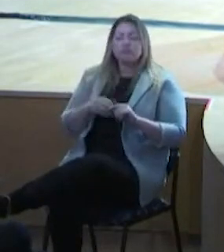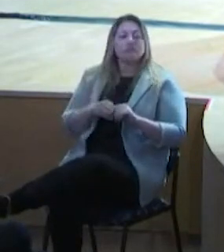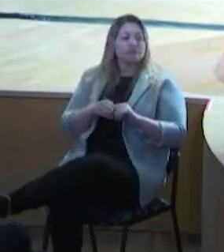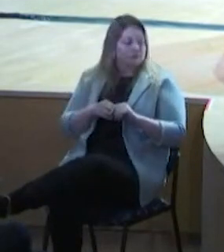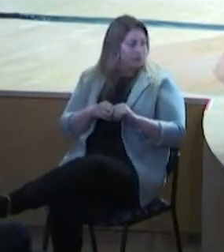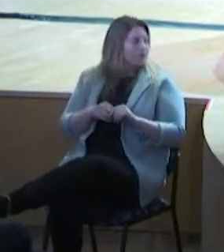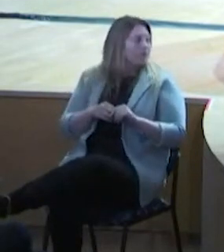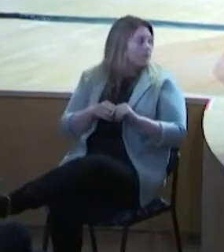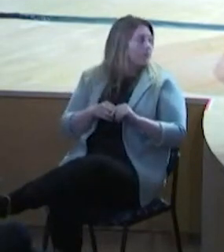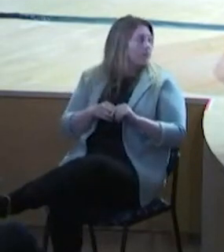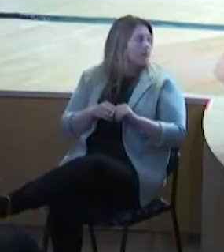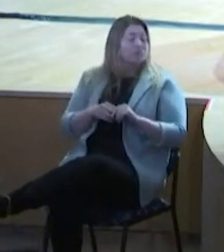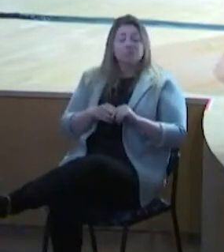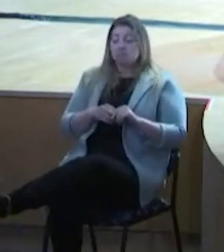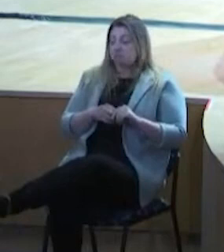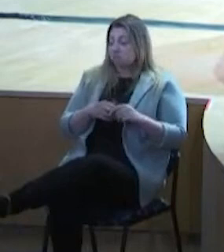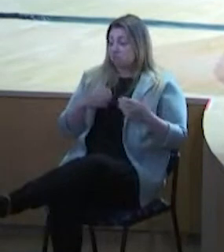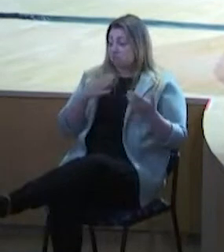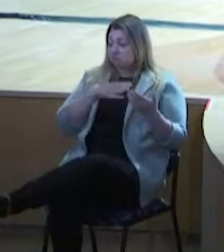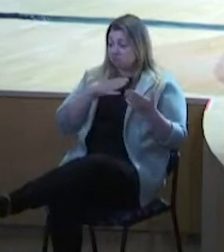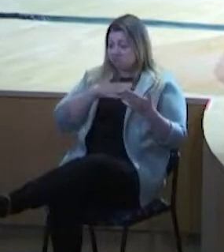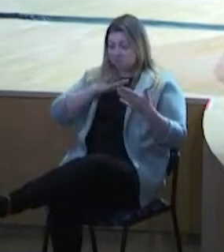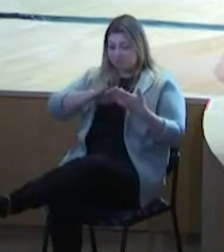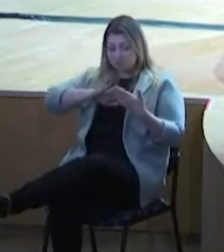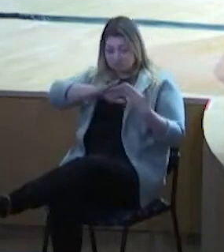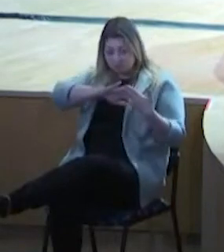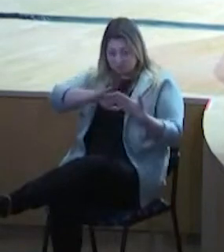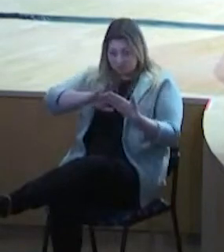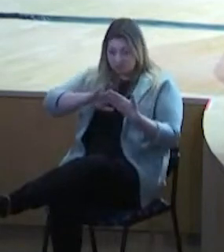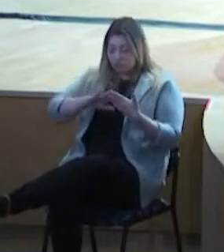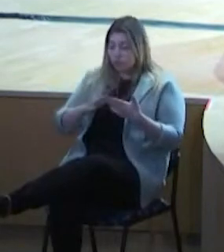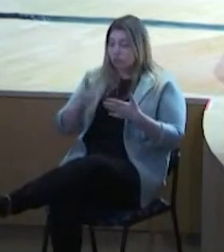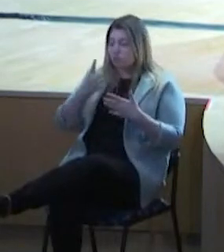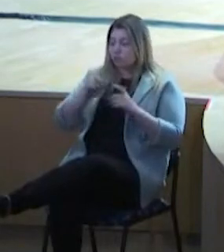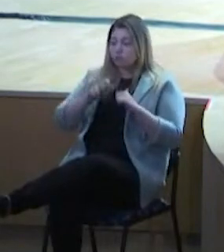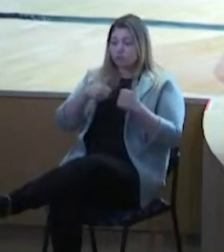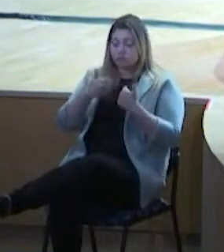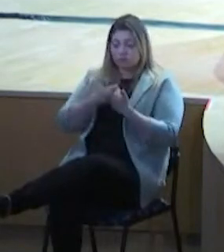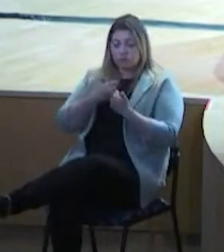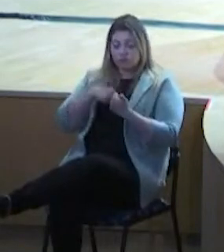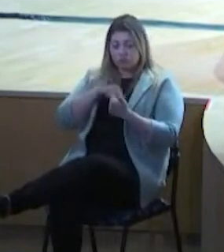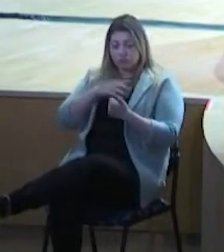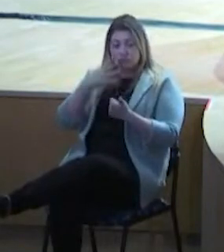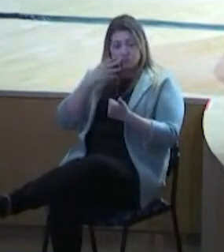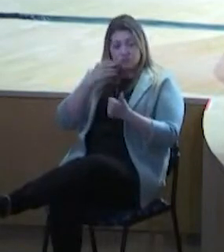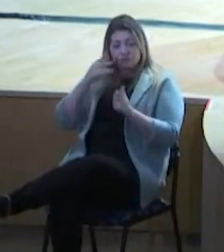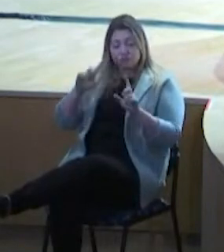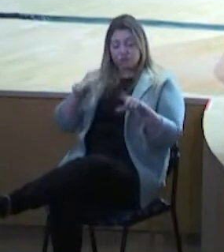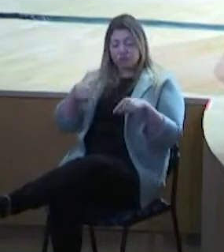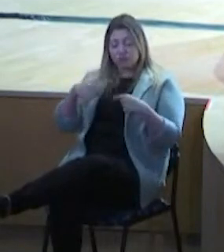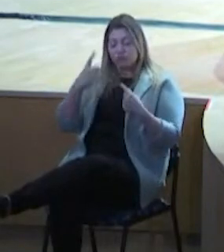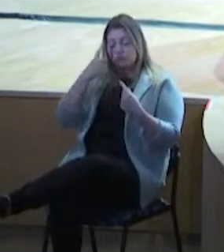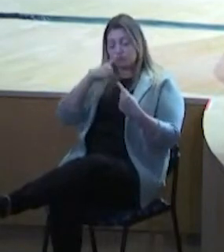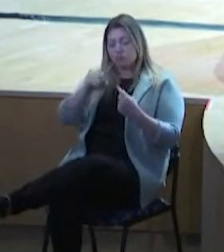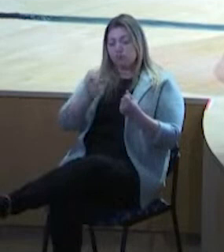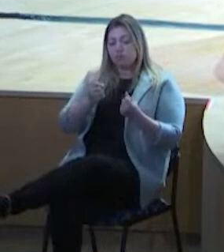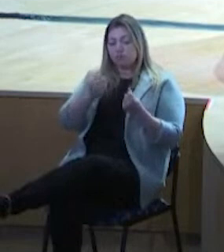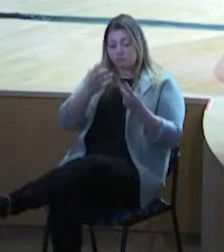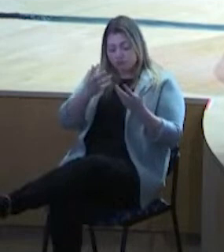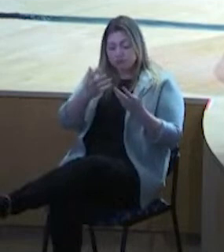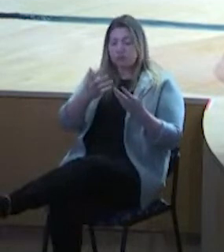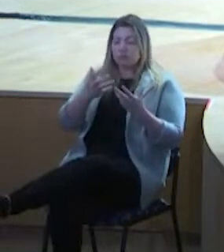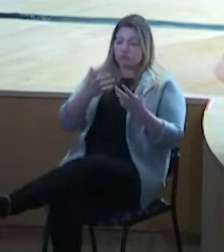I think for my own community, one of the challenges that we've been facing for many